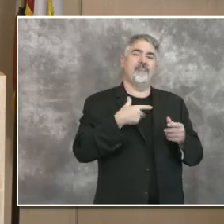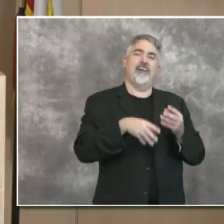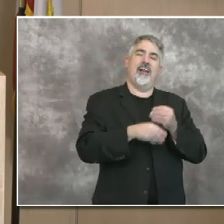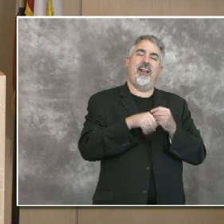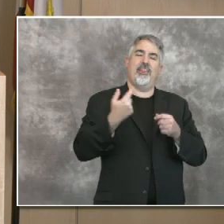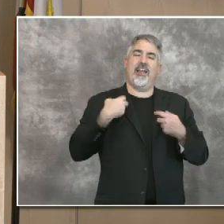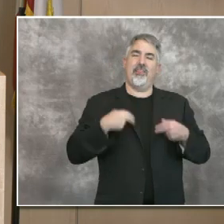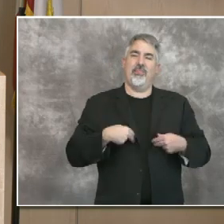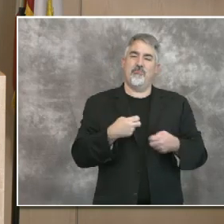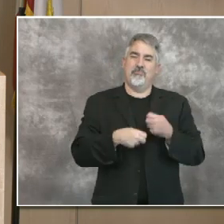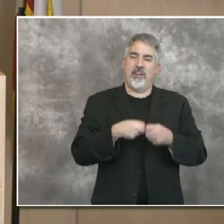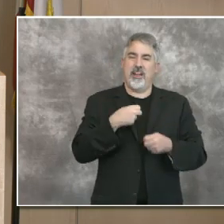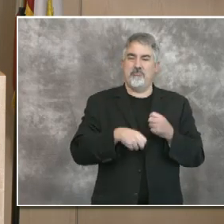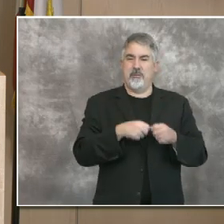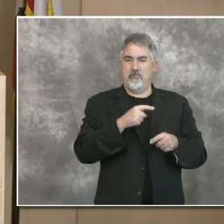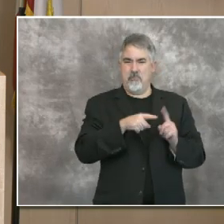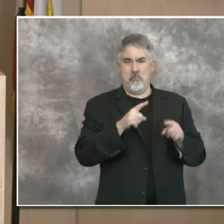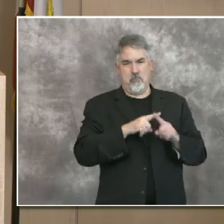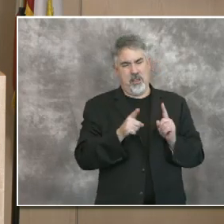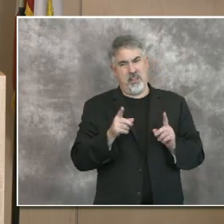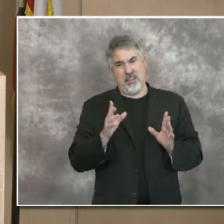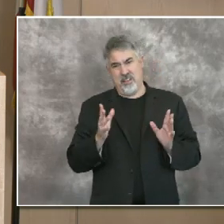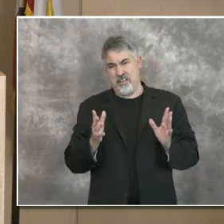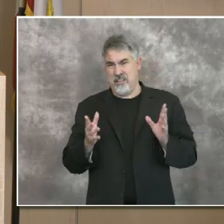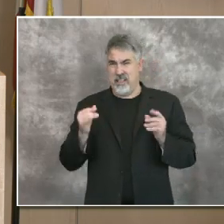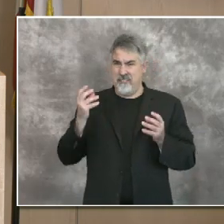look at those types of demographics.